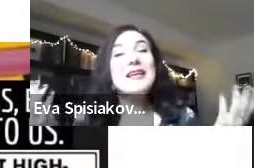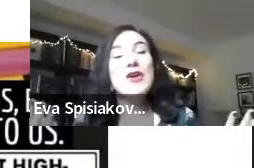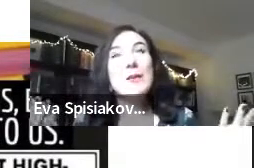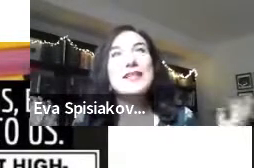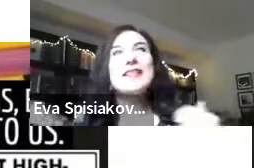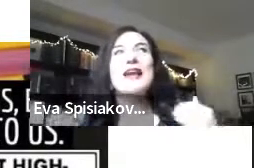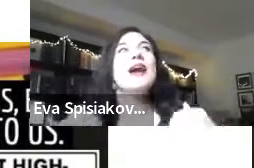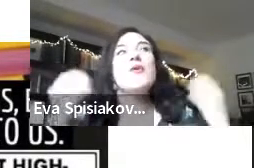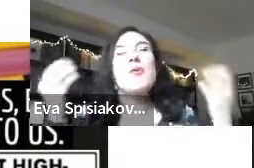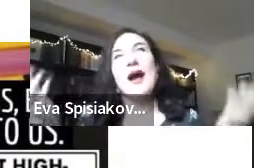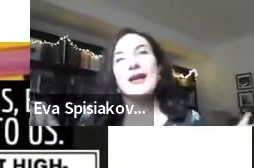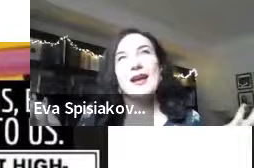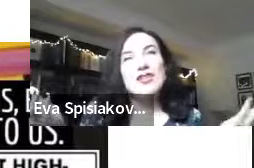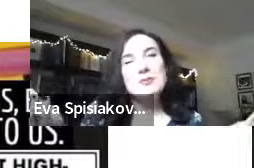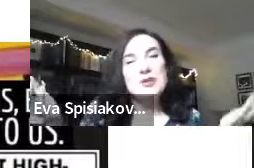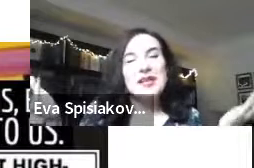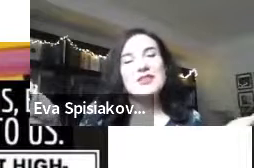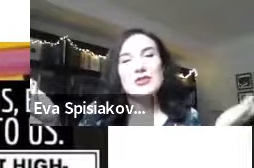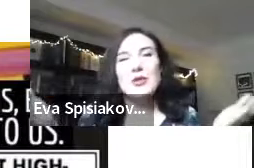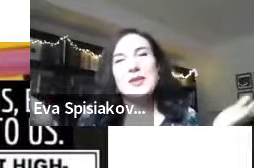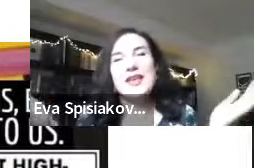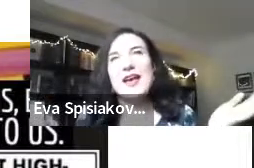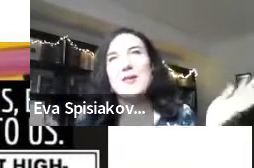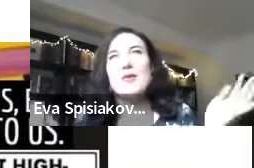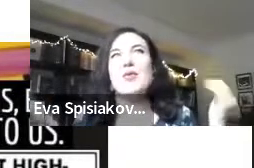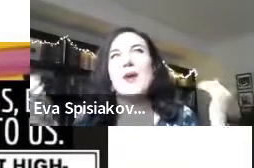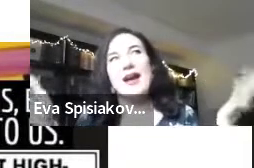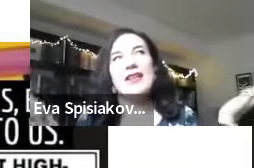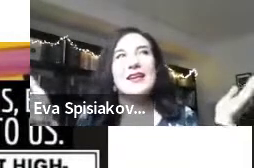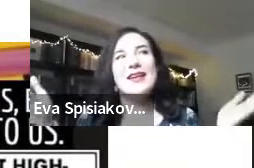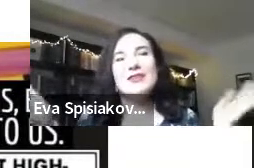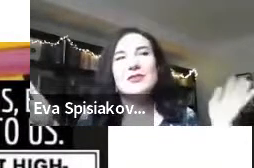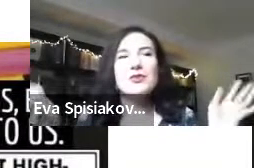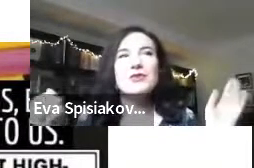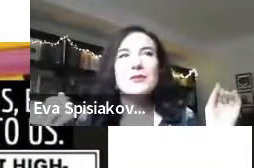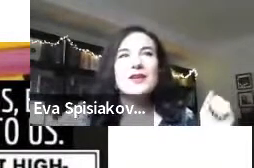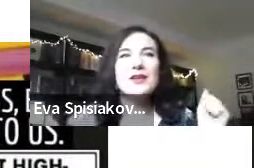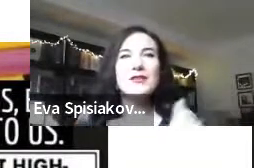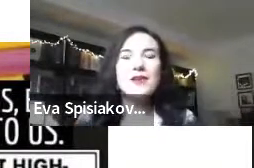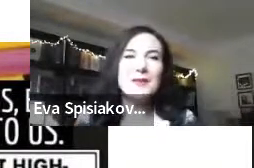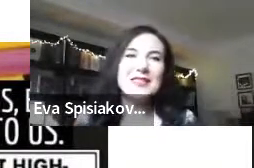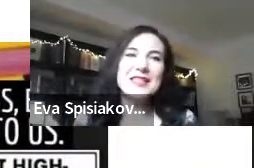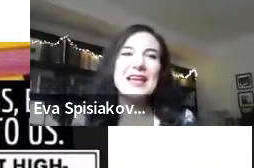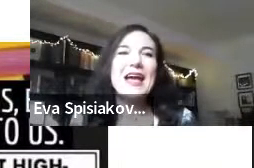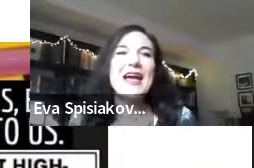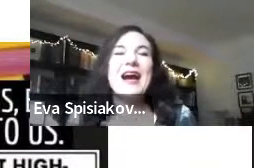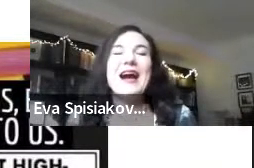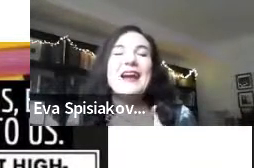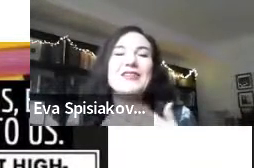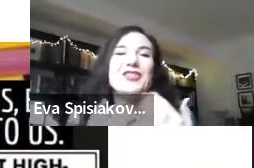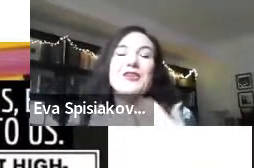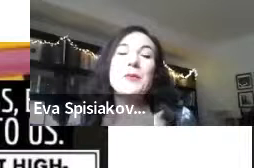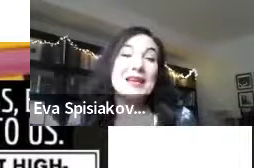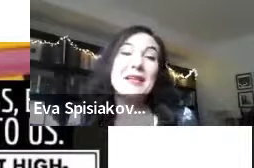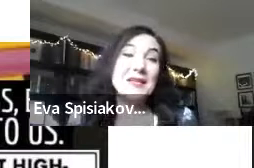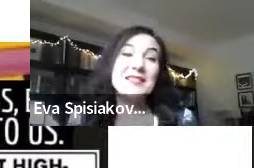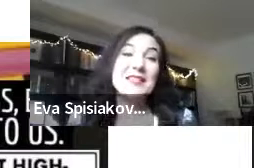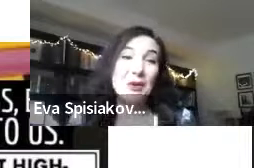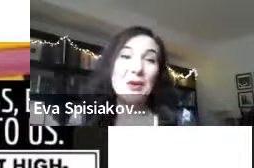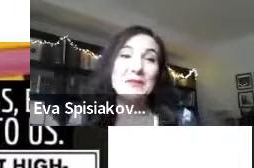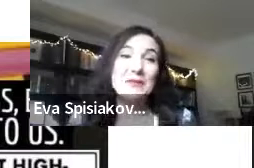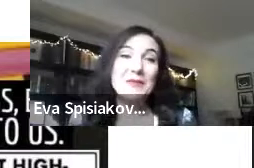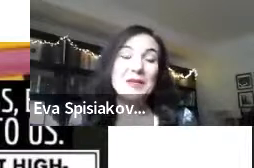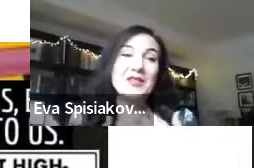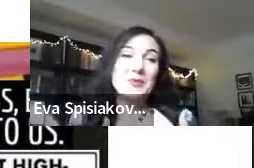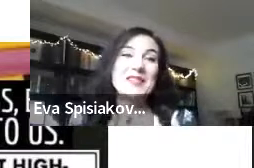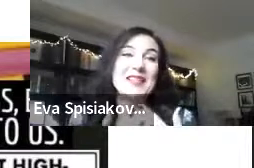again, well-meaning comments like, why can't they just bring a straw with them, or why can't they get straws from the pharmacy, are just completely missing